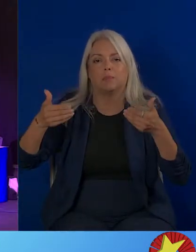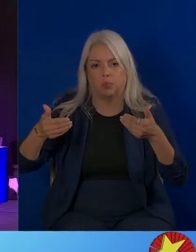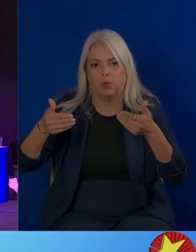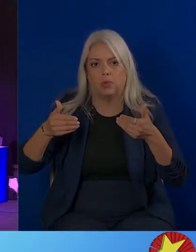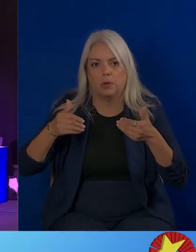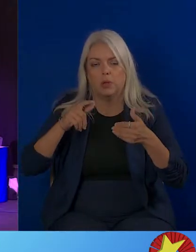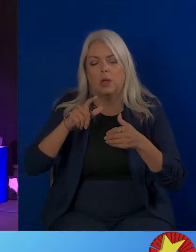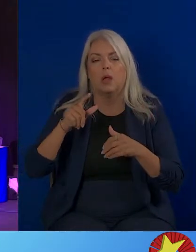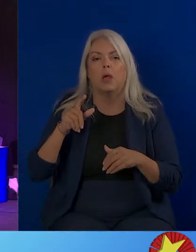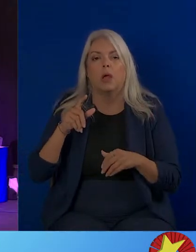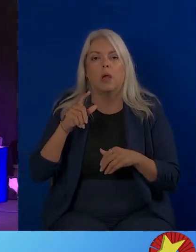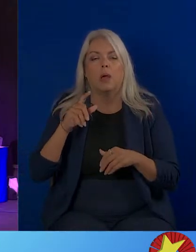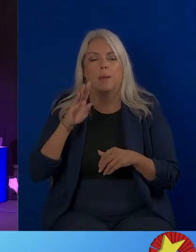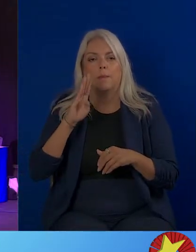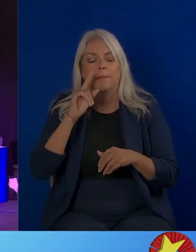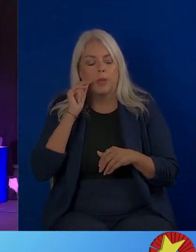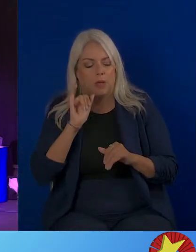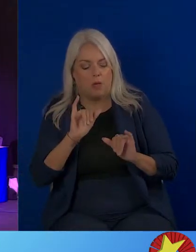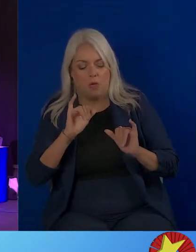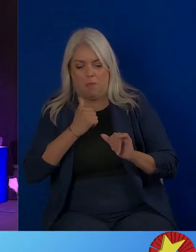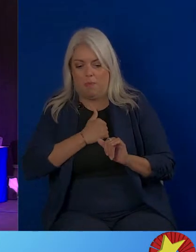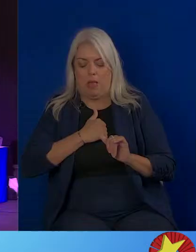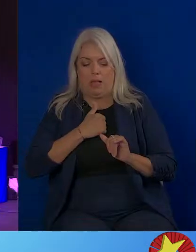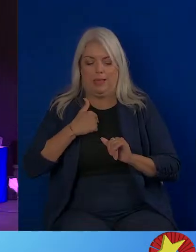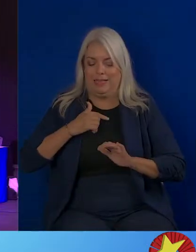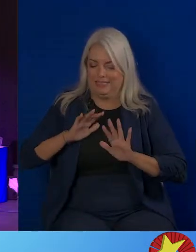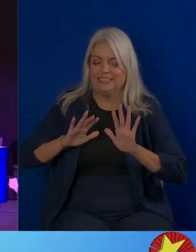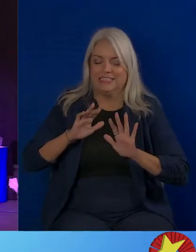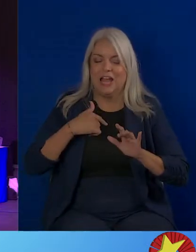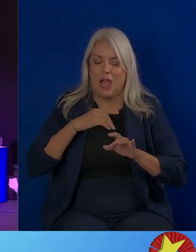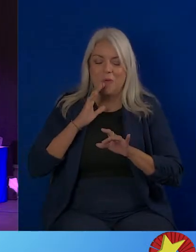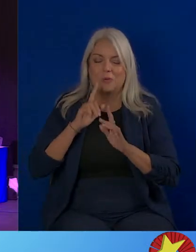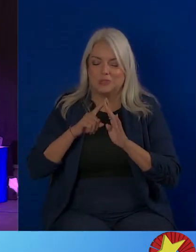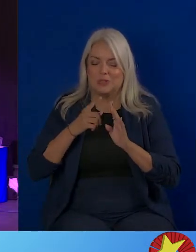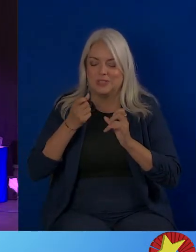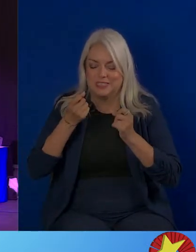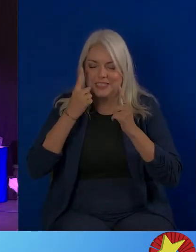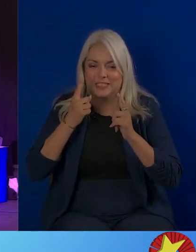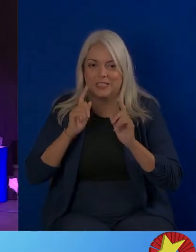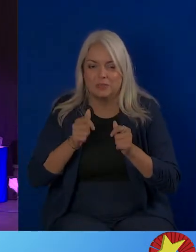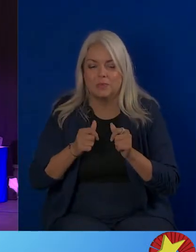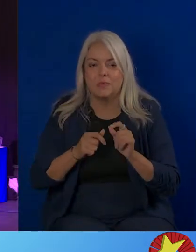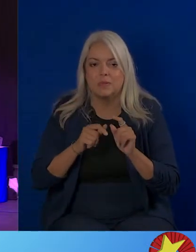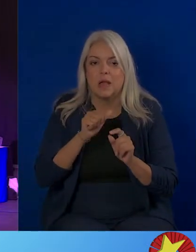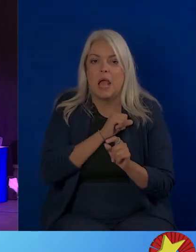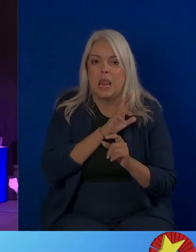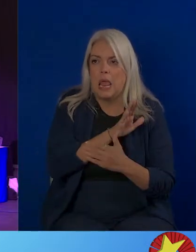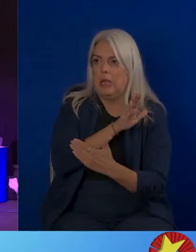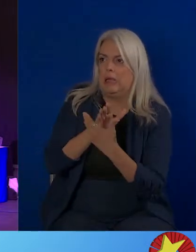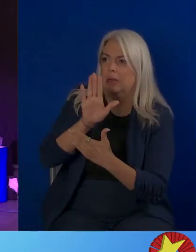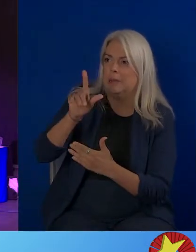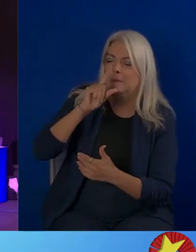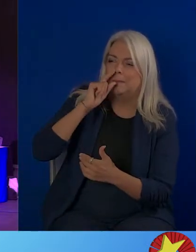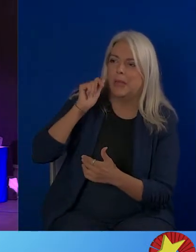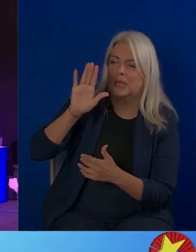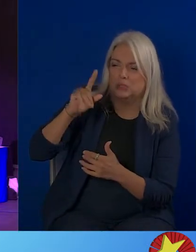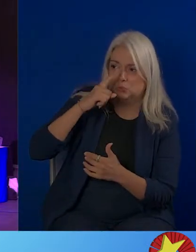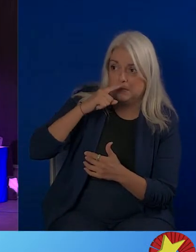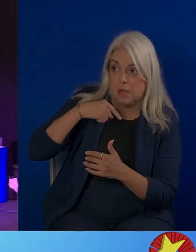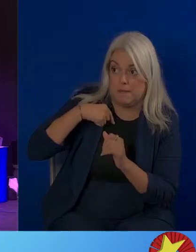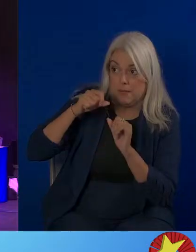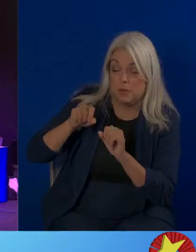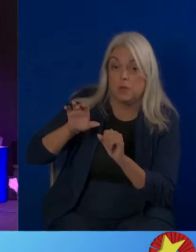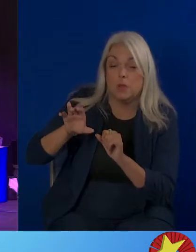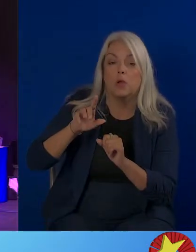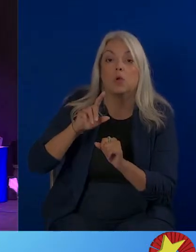my apologies. I'll get this thing down here pretty quick. So the This is, consent. if I could, Yes. Bill, just a moment. This is Superintendent Reichman.